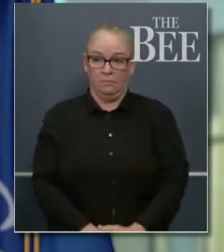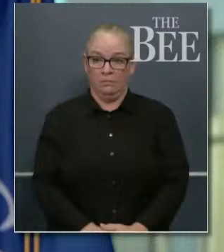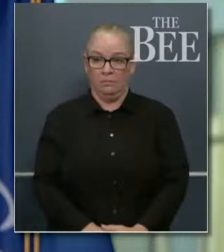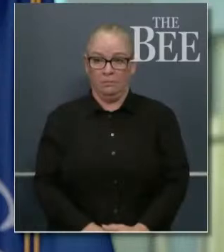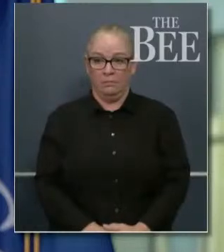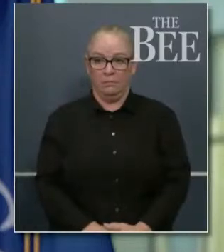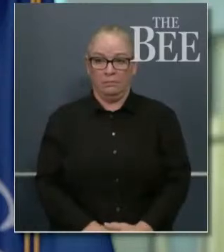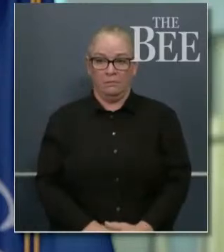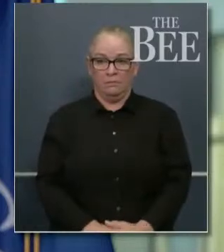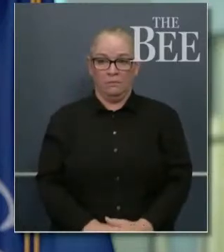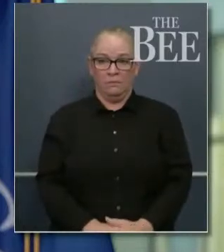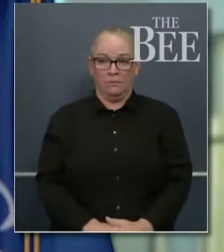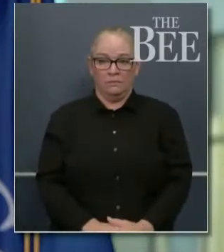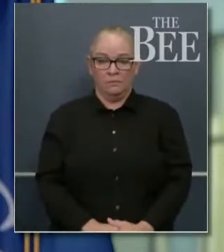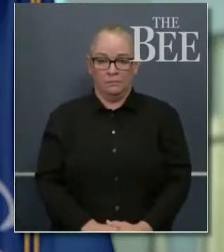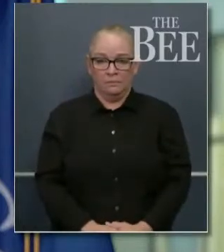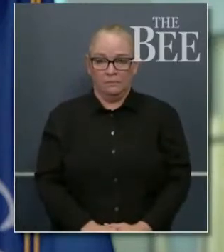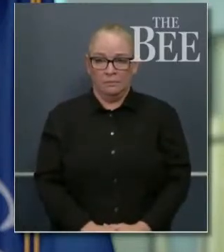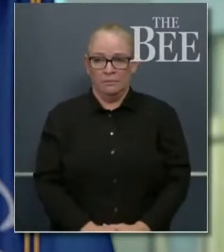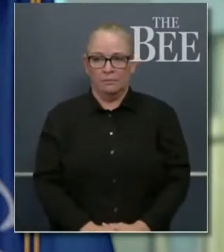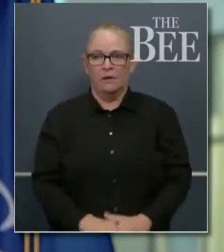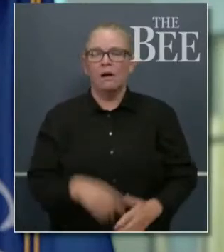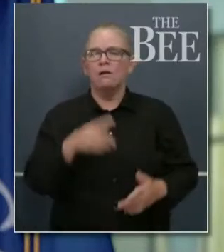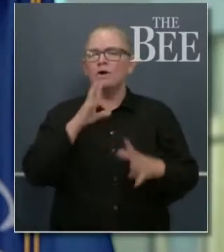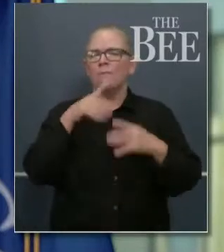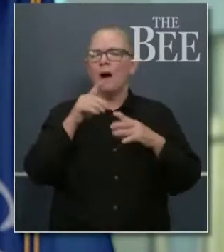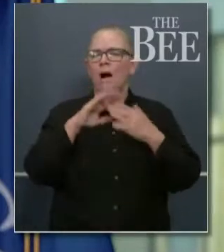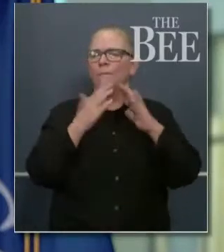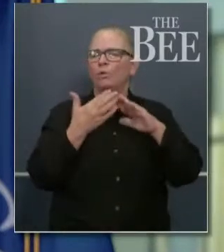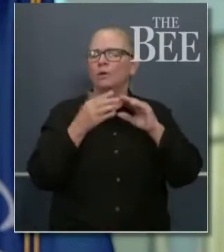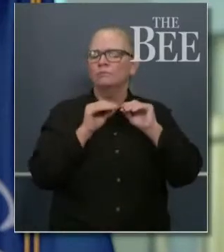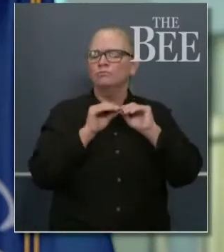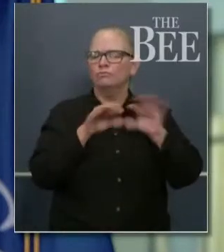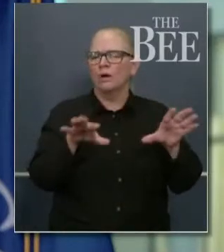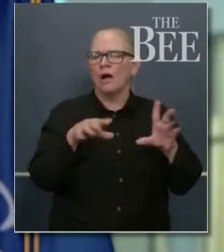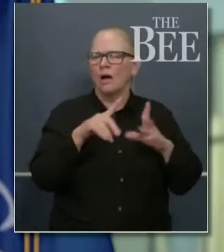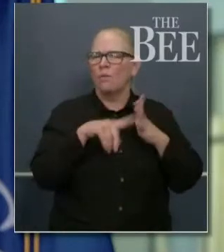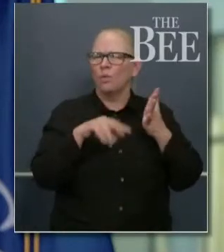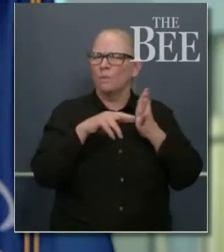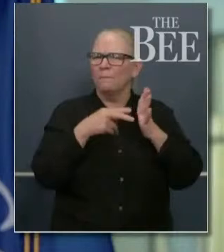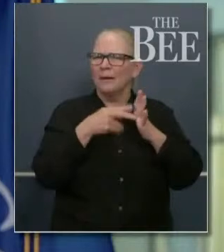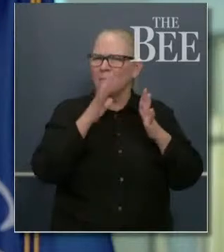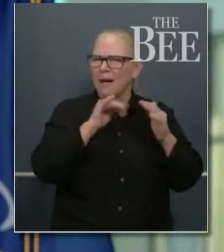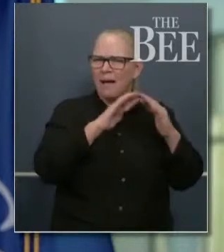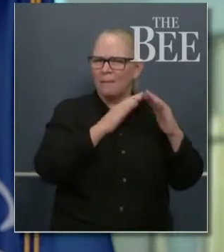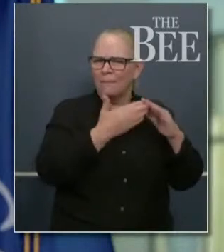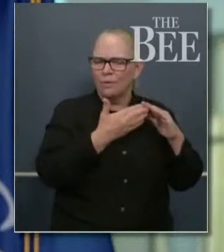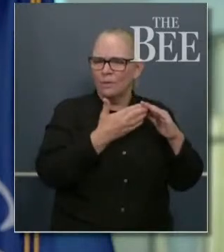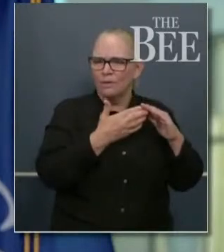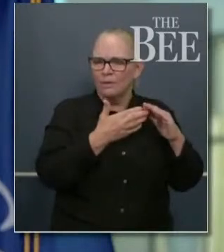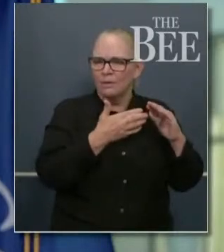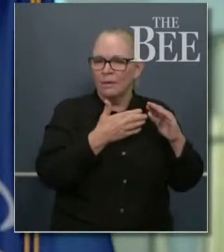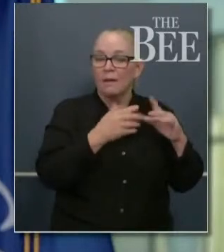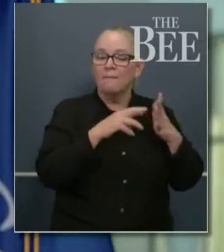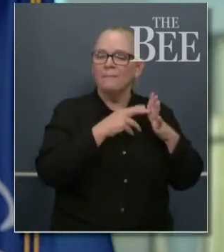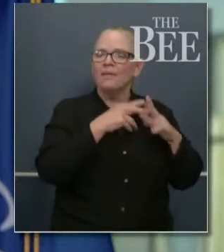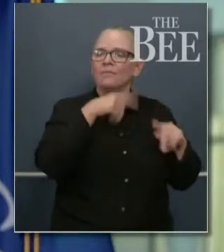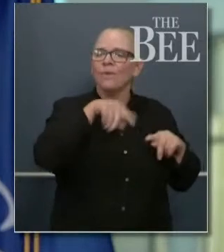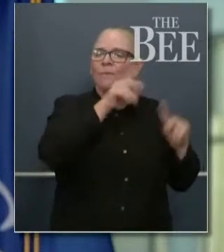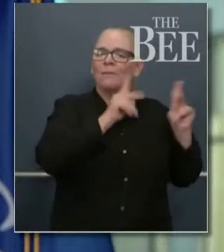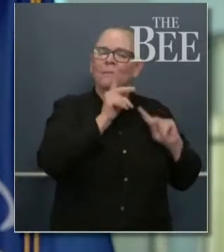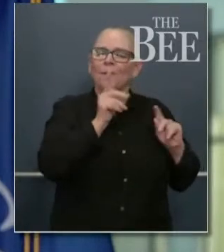remains to what a community by definition, and that is integrated individuals. And